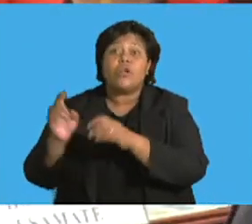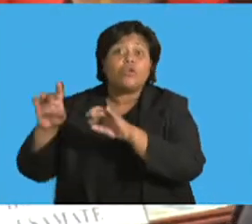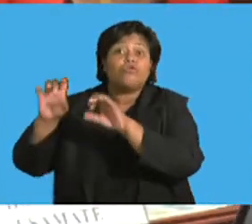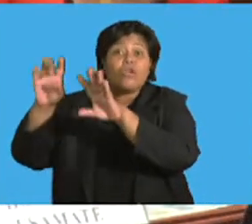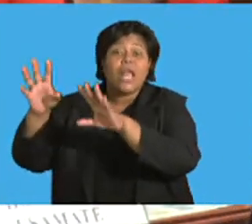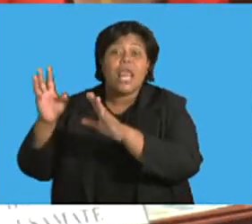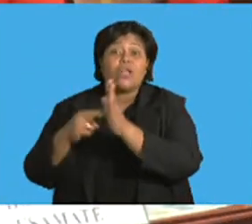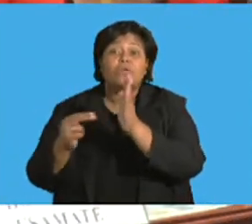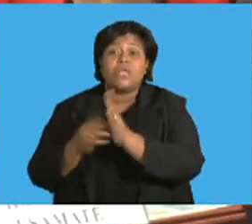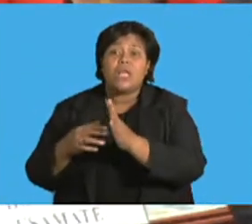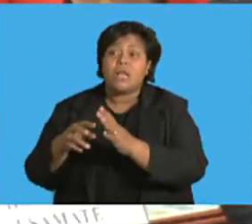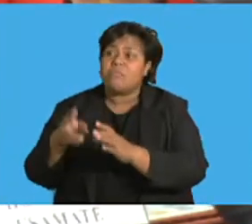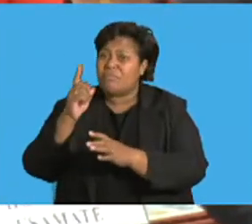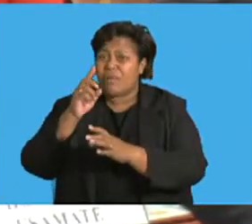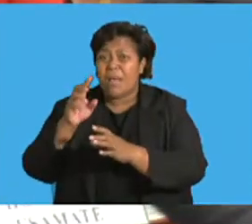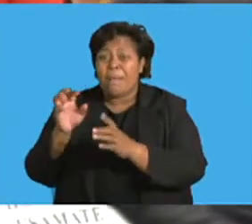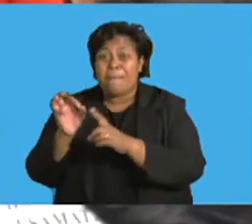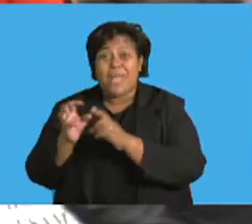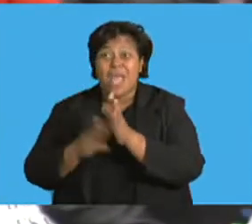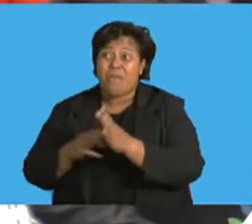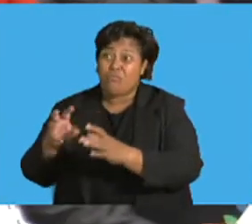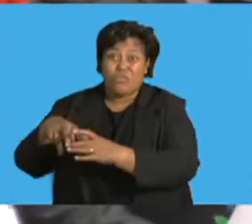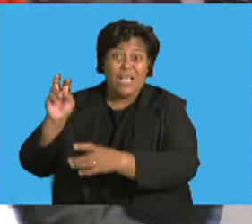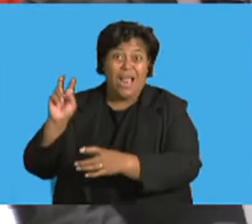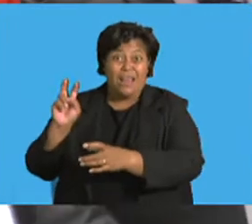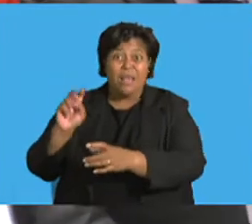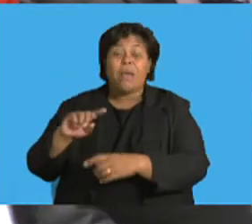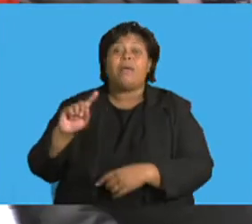what happened in Canada, which is a far more mature